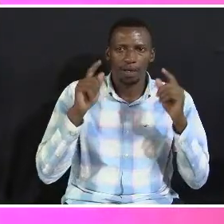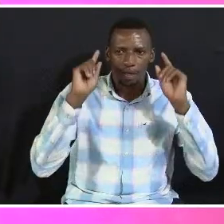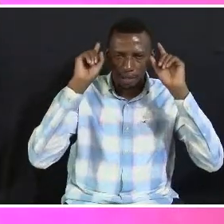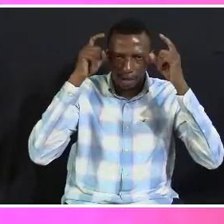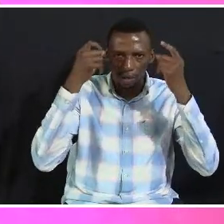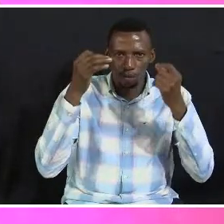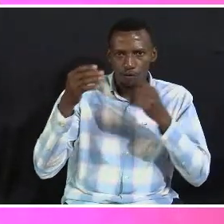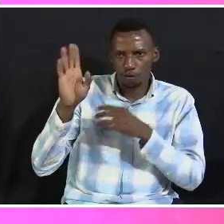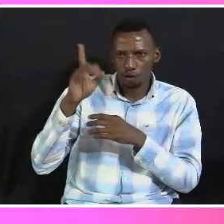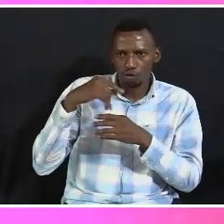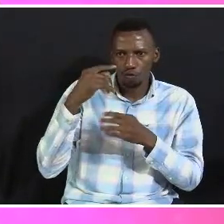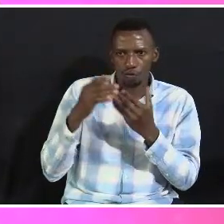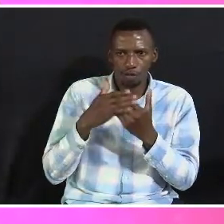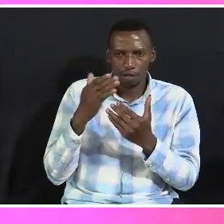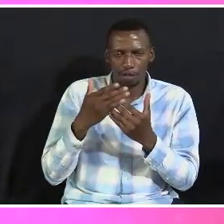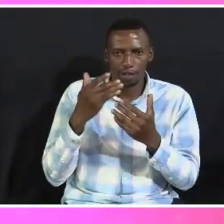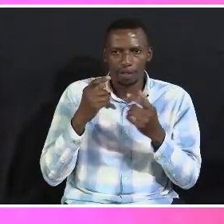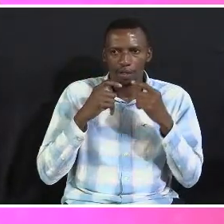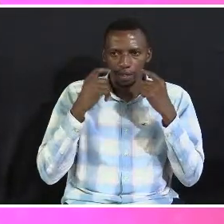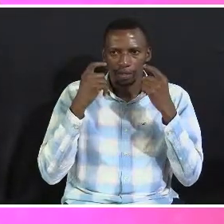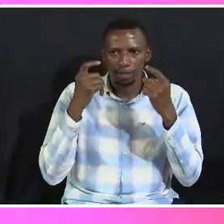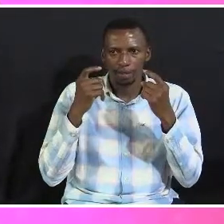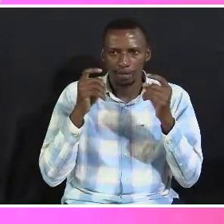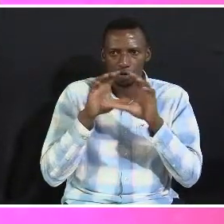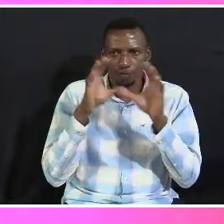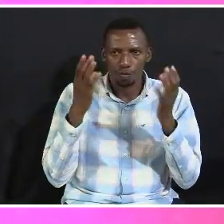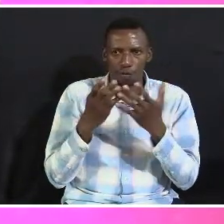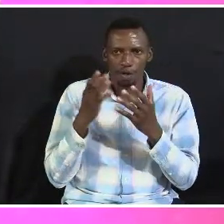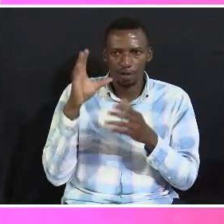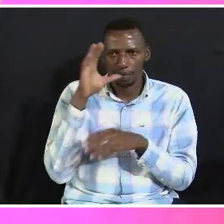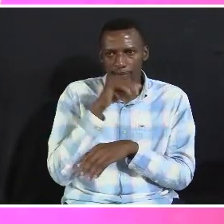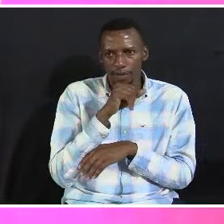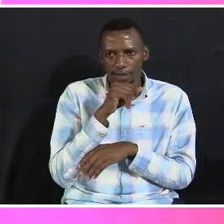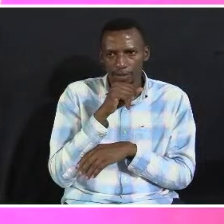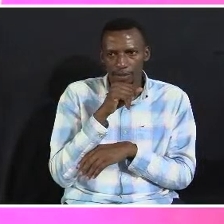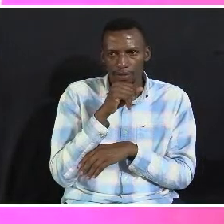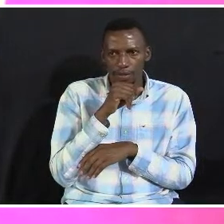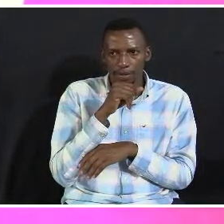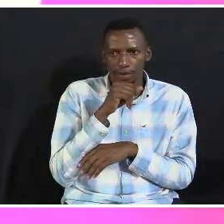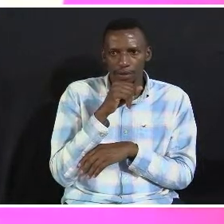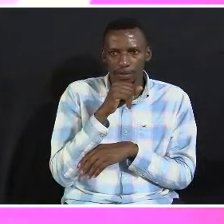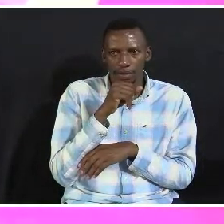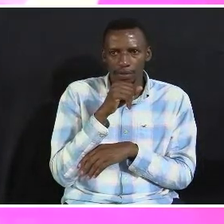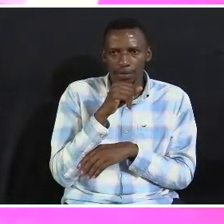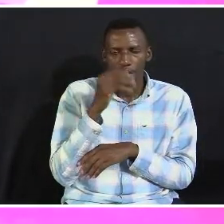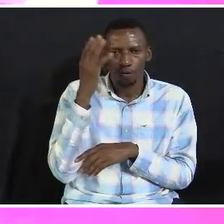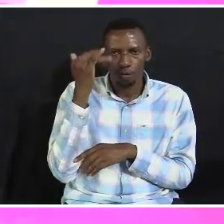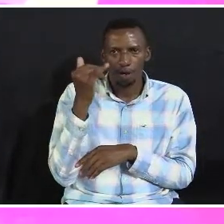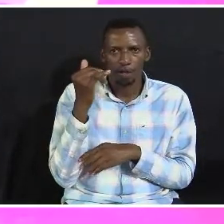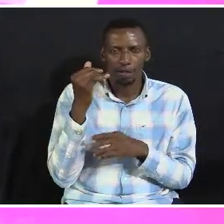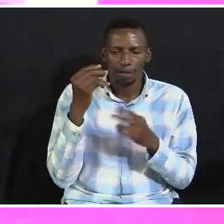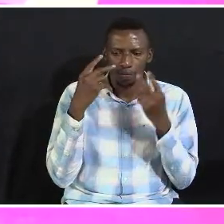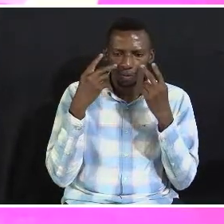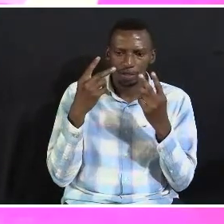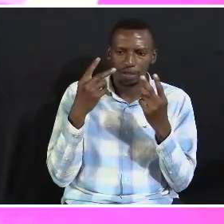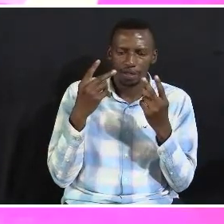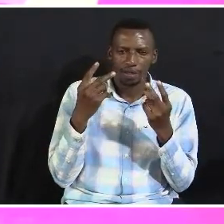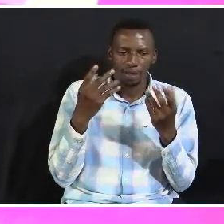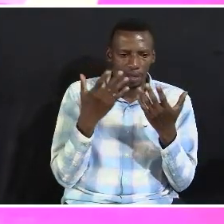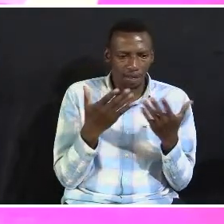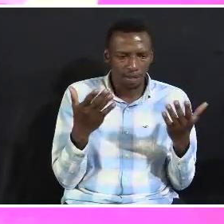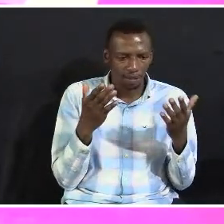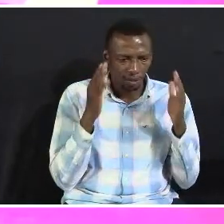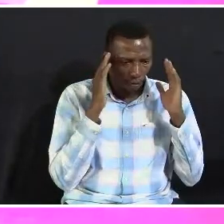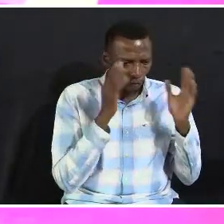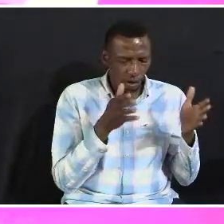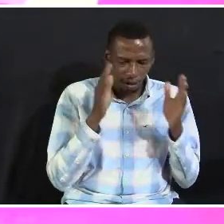takes away the sin of the world is missing. Why are we experiencing divisions in God's church based on tribe, based